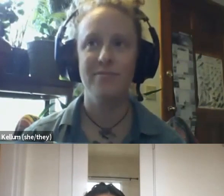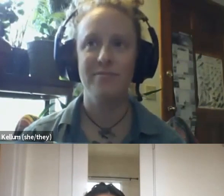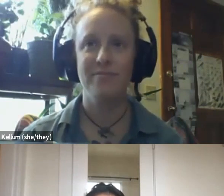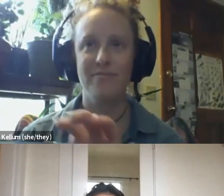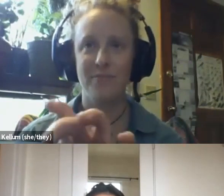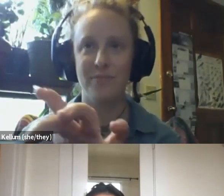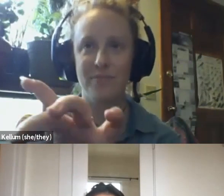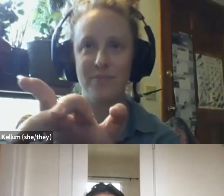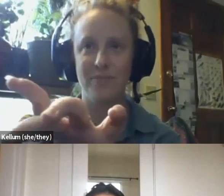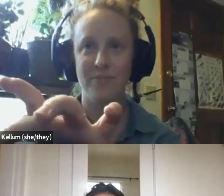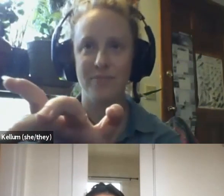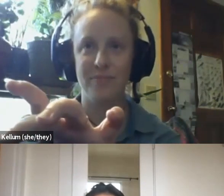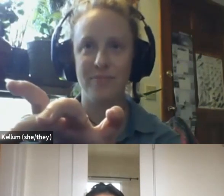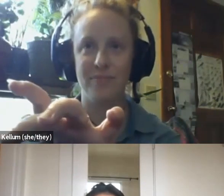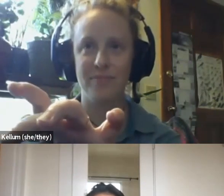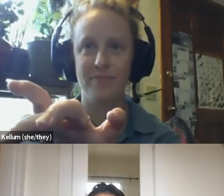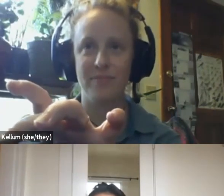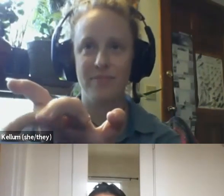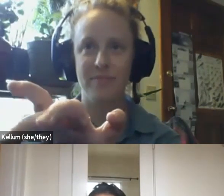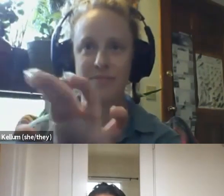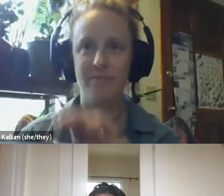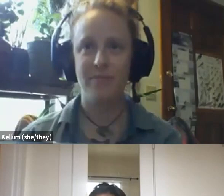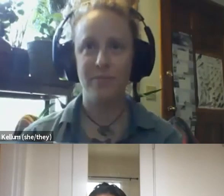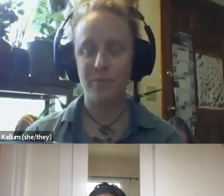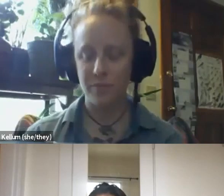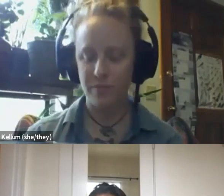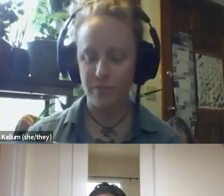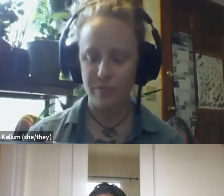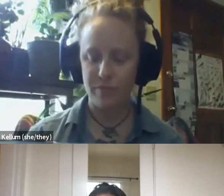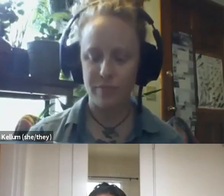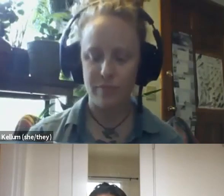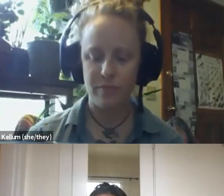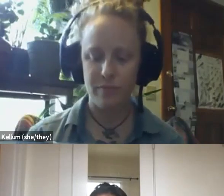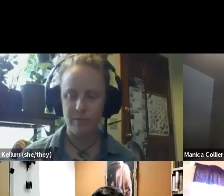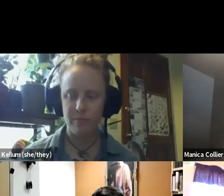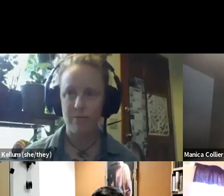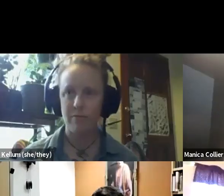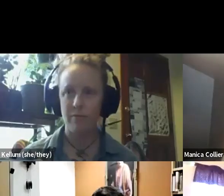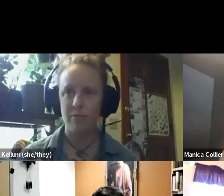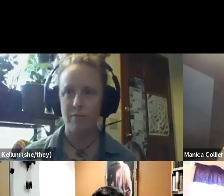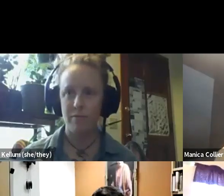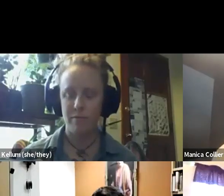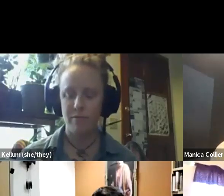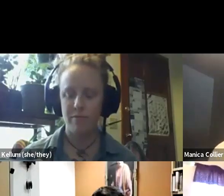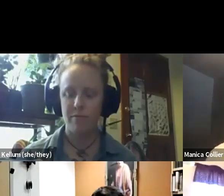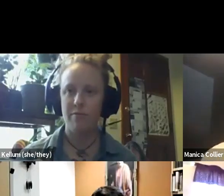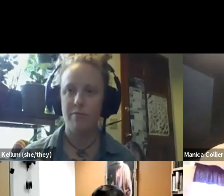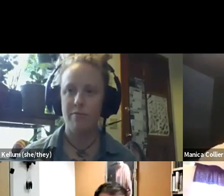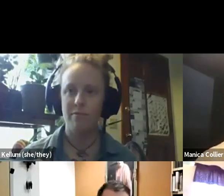All right, so let's come back as a group, gallery view, and maybe with your cameras